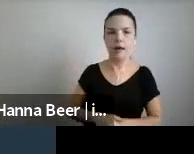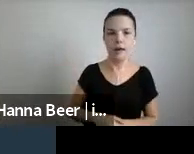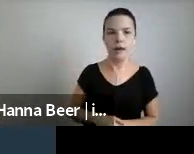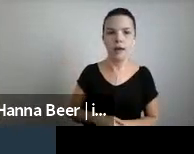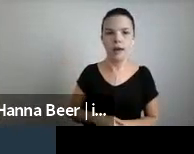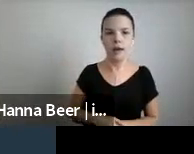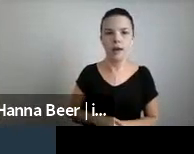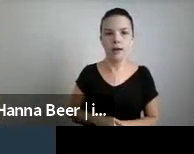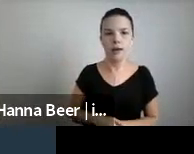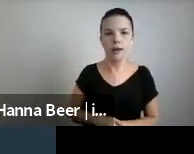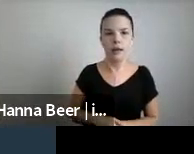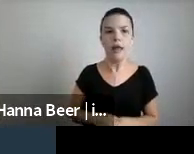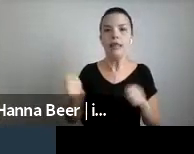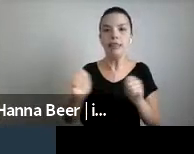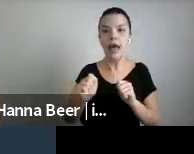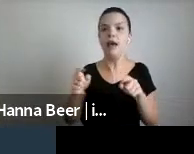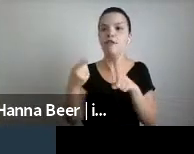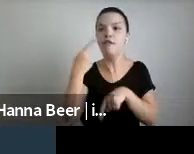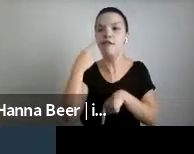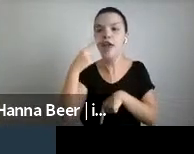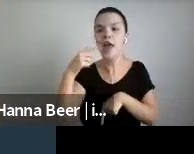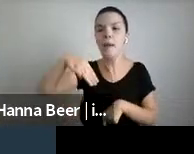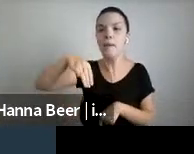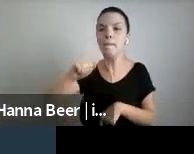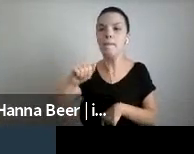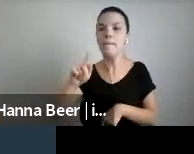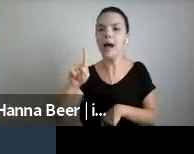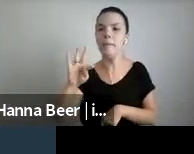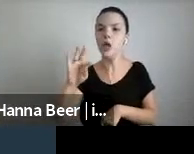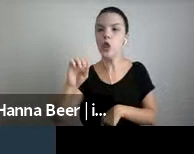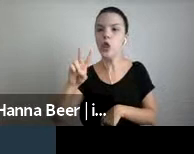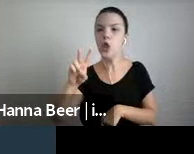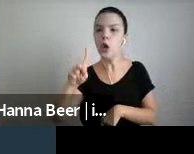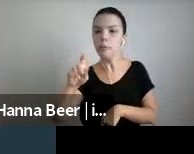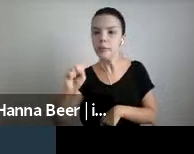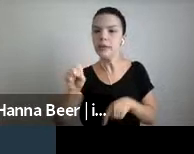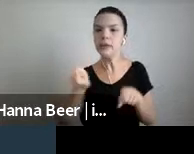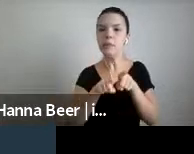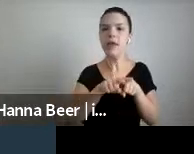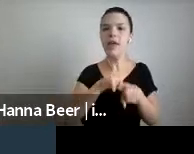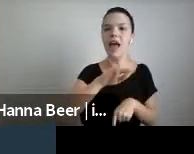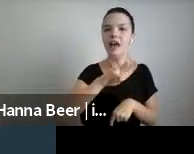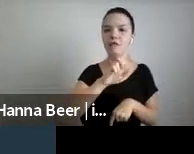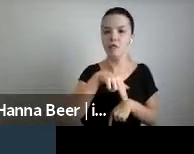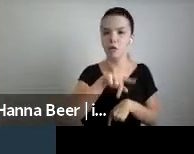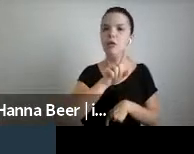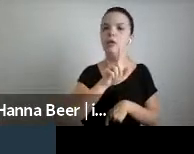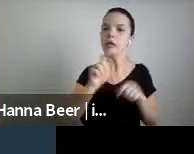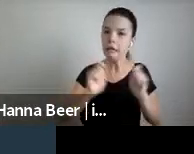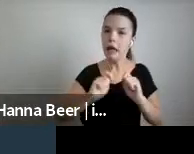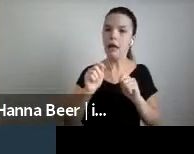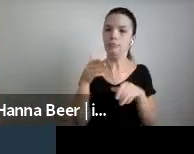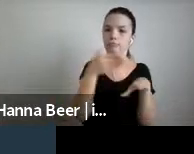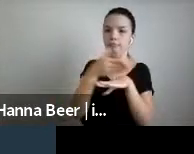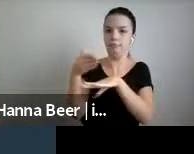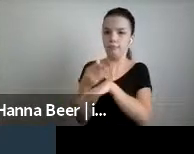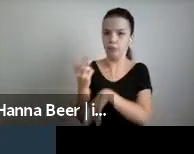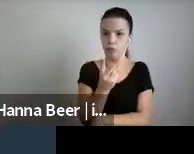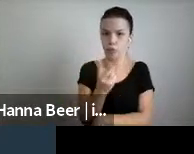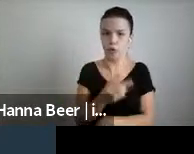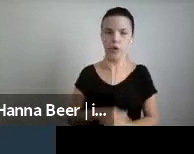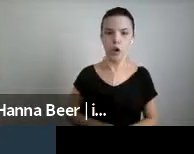well as on laptops. Looking as an overview, the largest IMA in the world